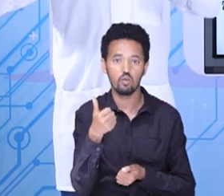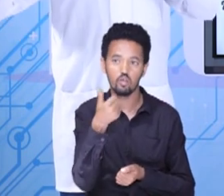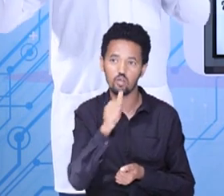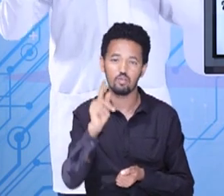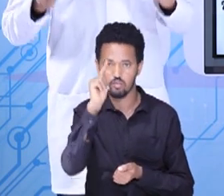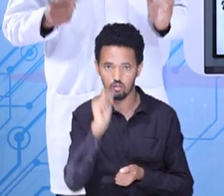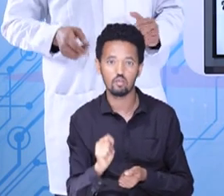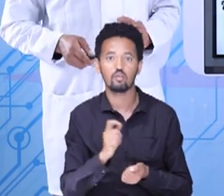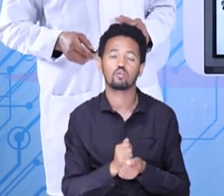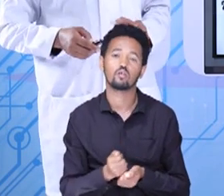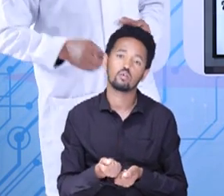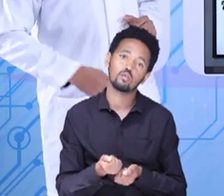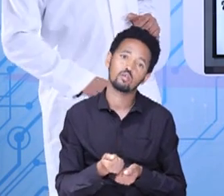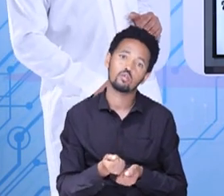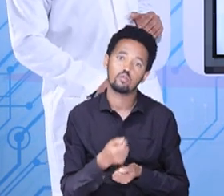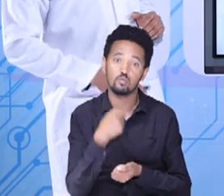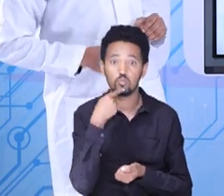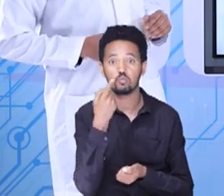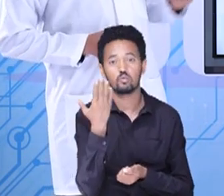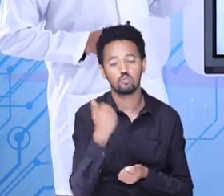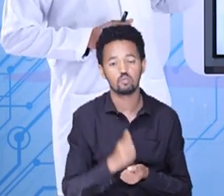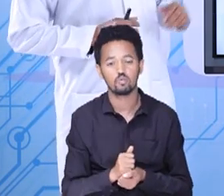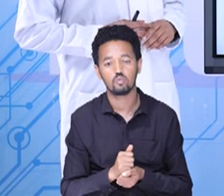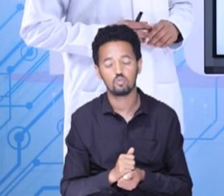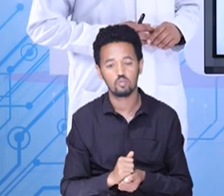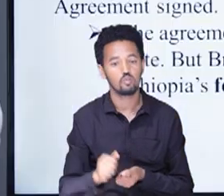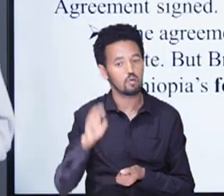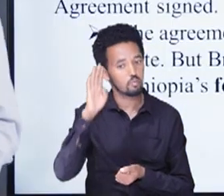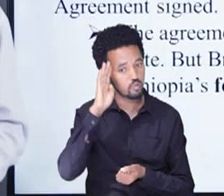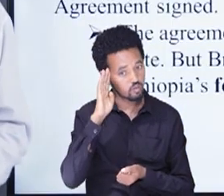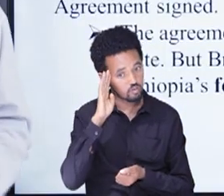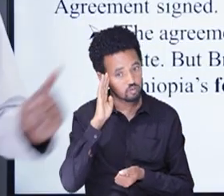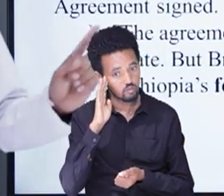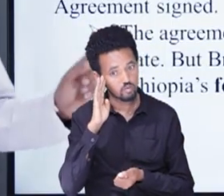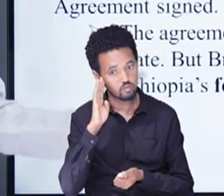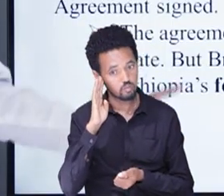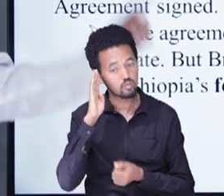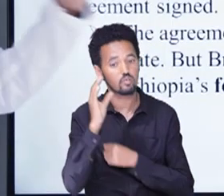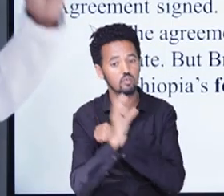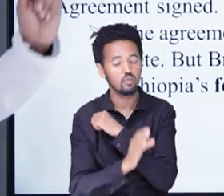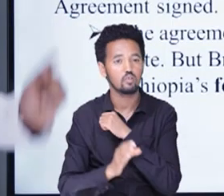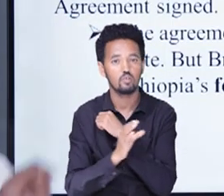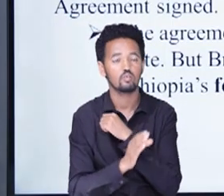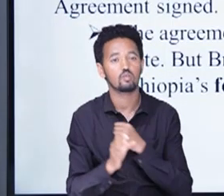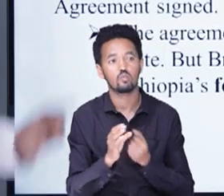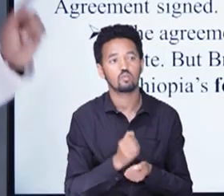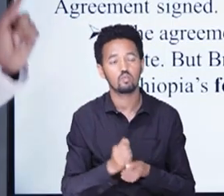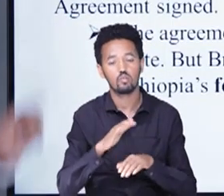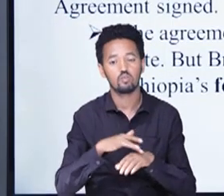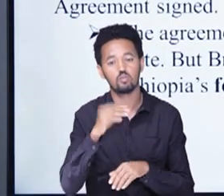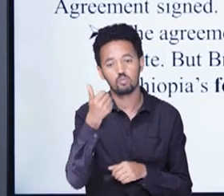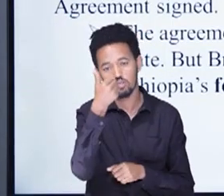occupied enemy territory. The British OITA administration kept for its power in